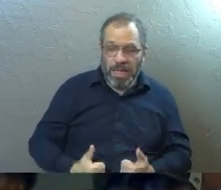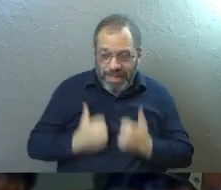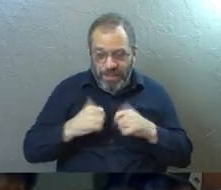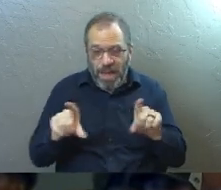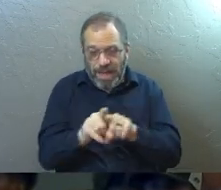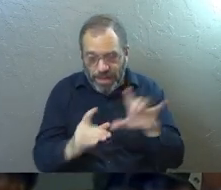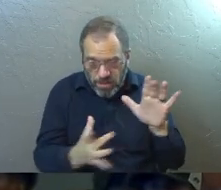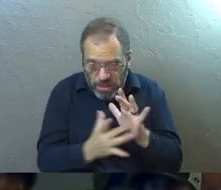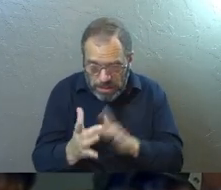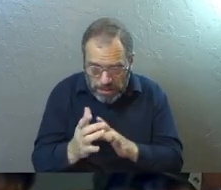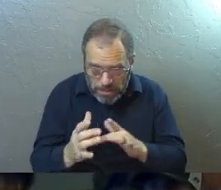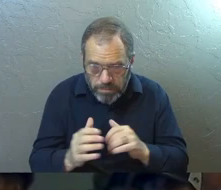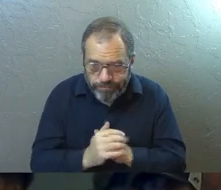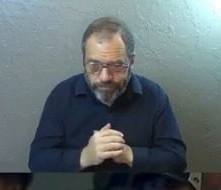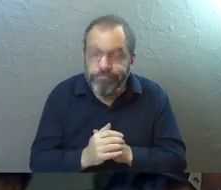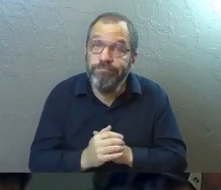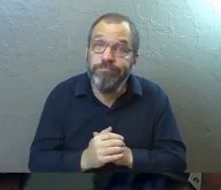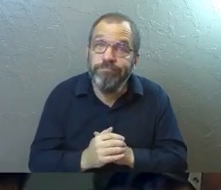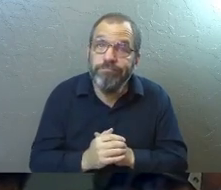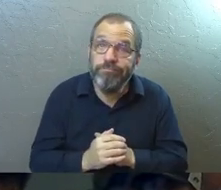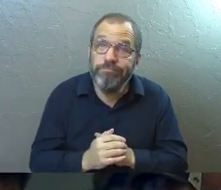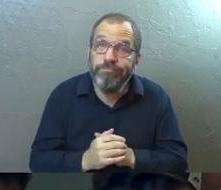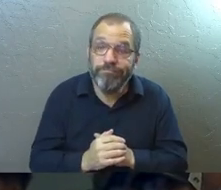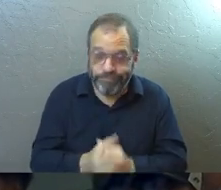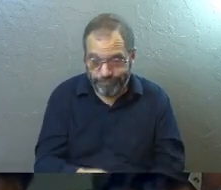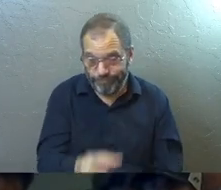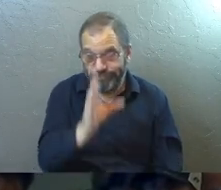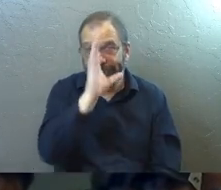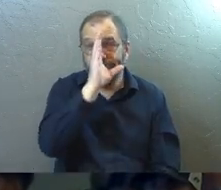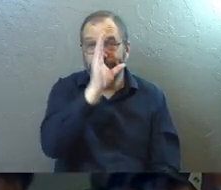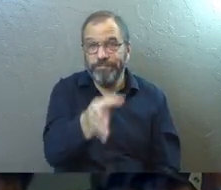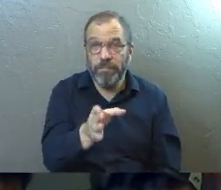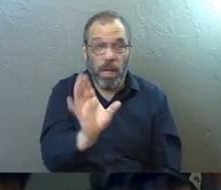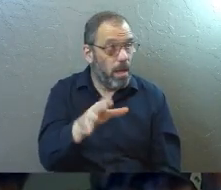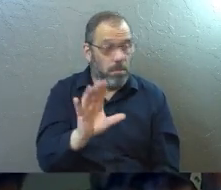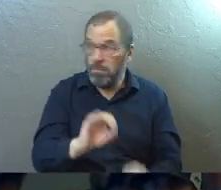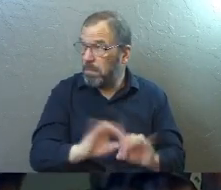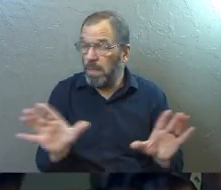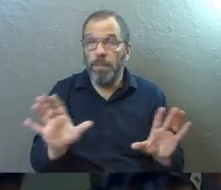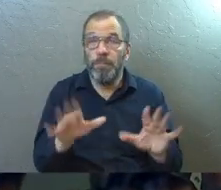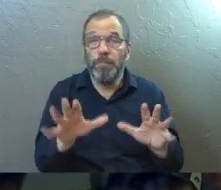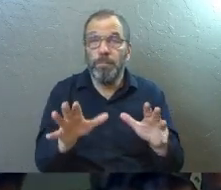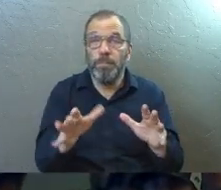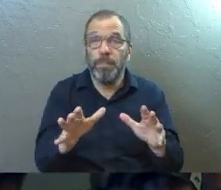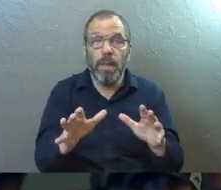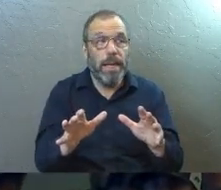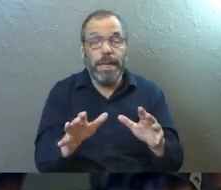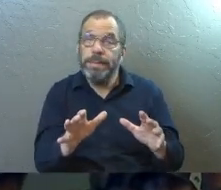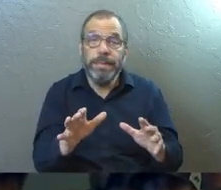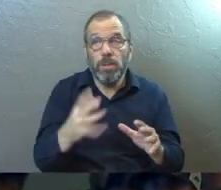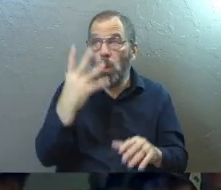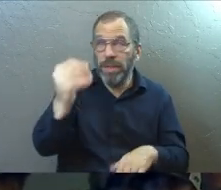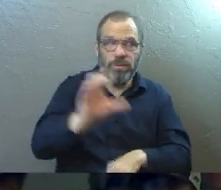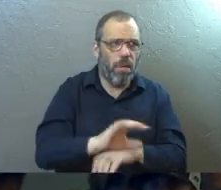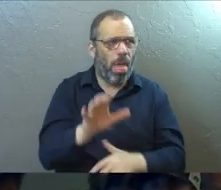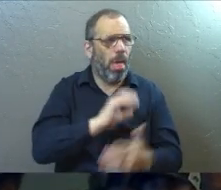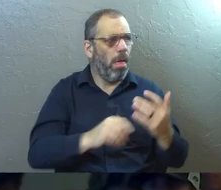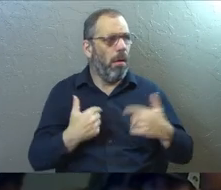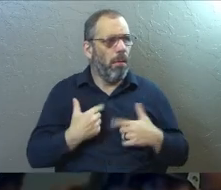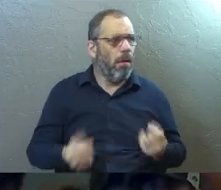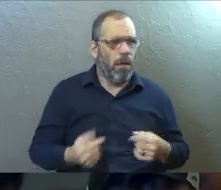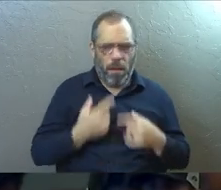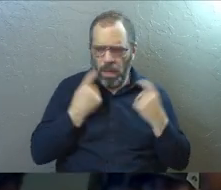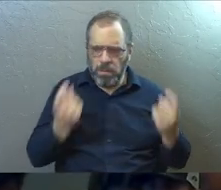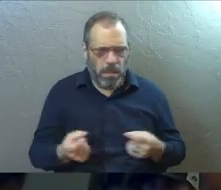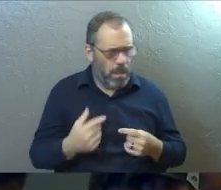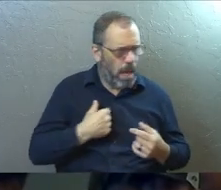lives as Jesus did. Amen. Some straightforward truth here. And let me bring some clarity to it again, right? I don't want anybody walking out confused like, man, anytime